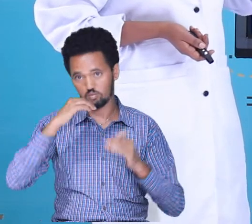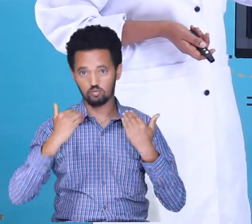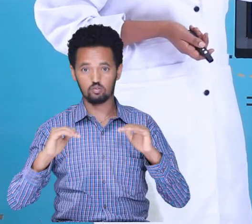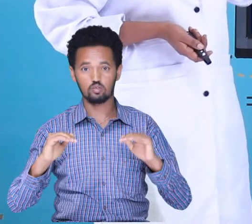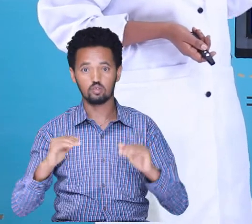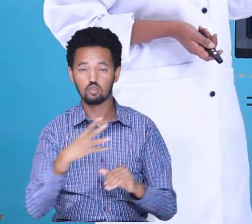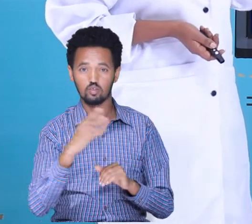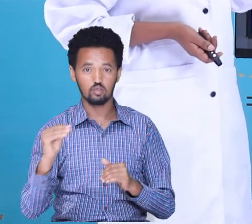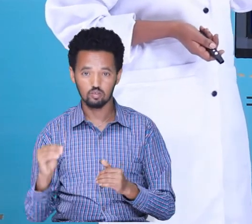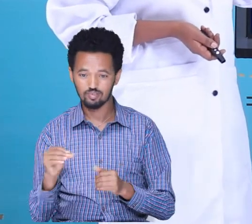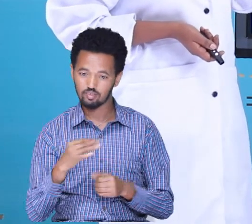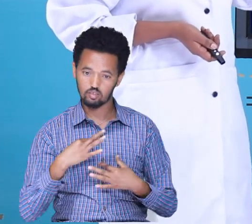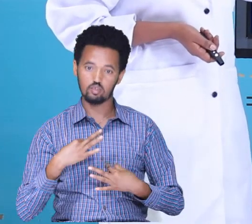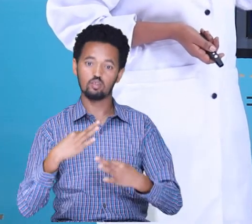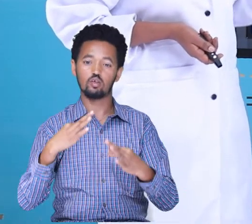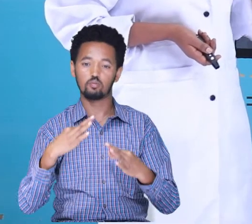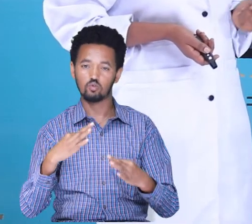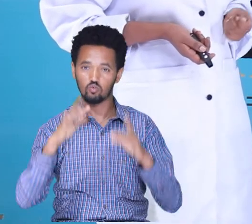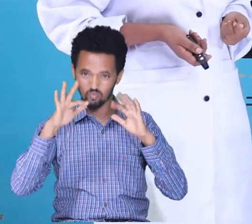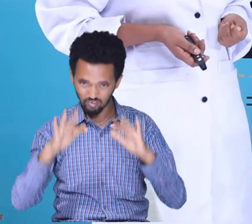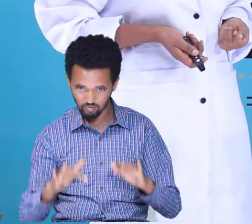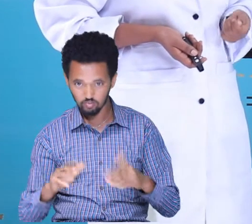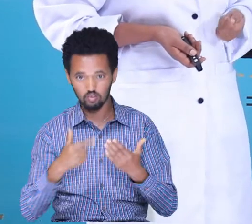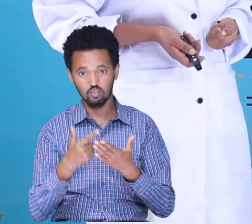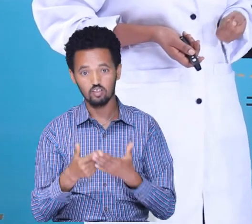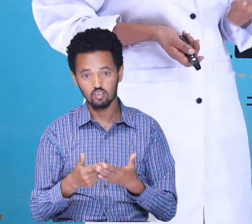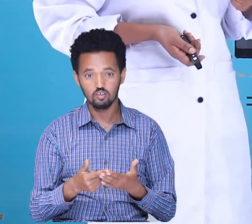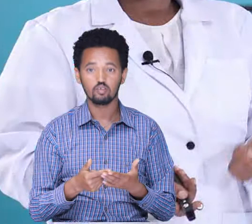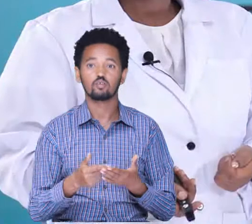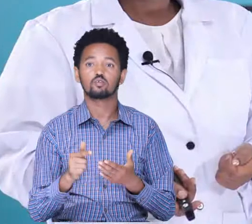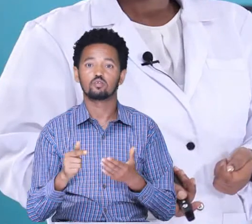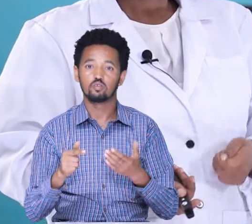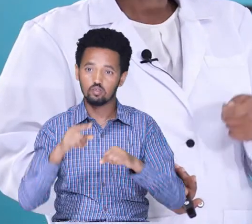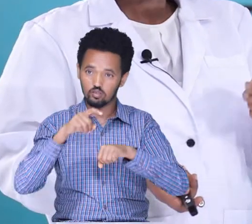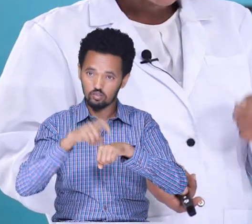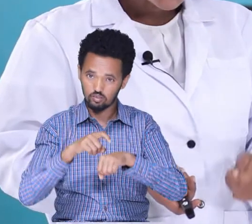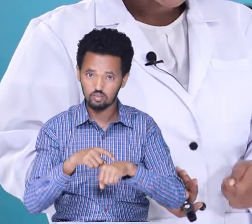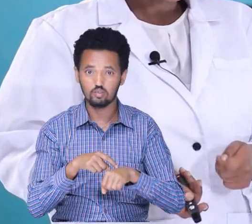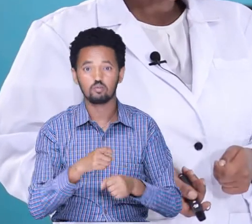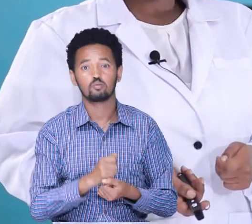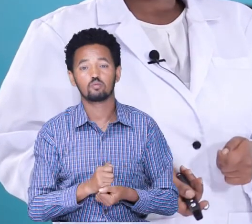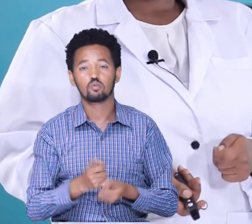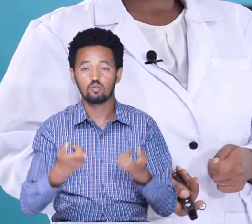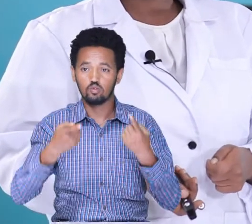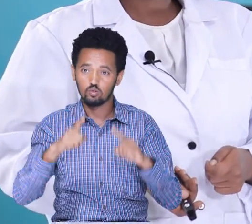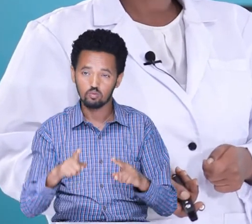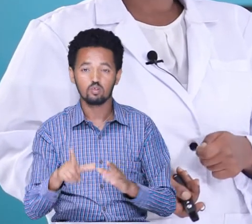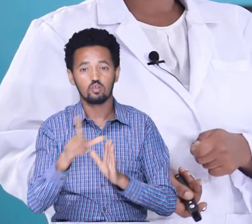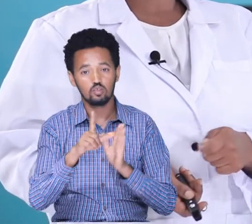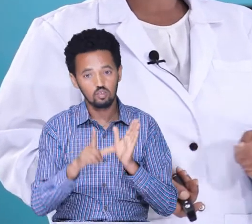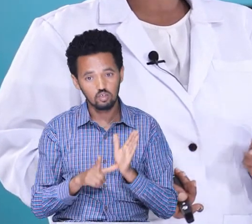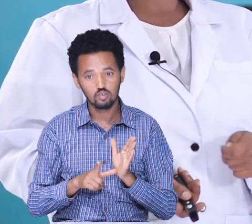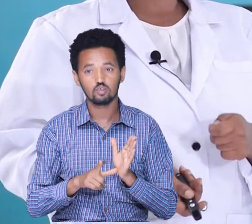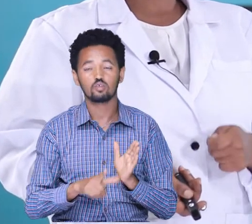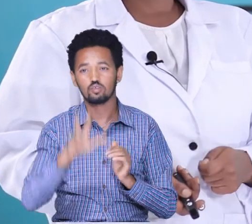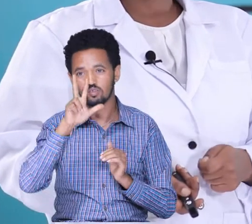And the type of rainfall this region receive convectional type. Depending on your lower grade lesson, there are